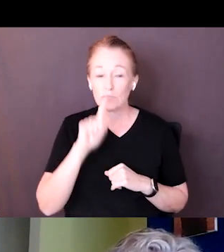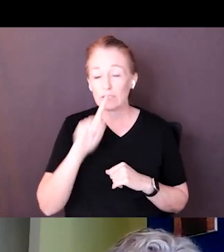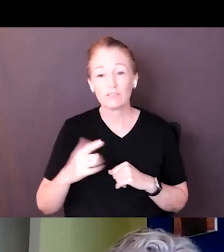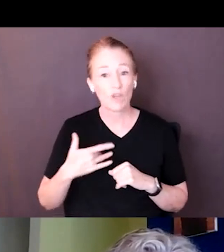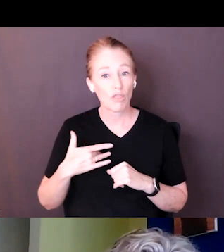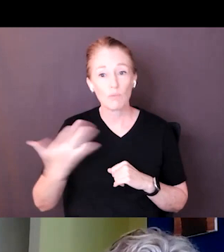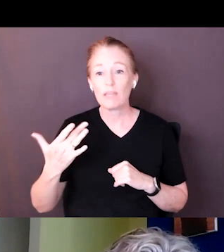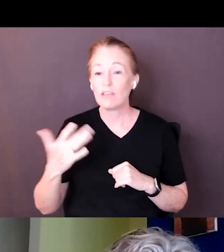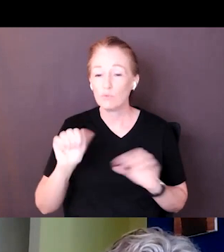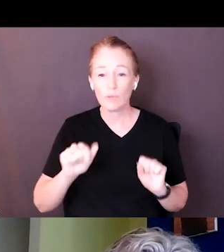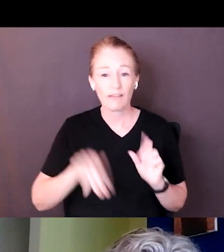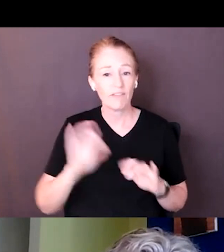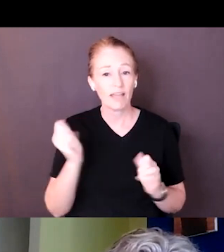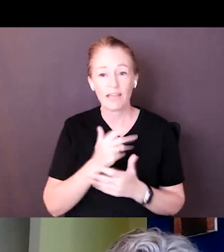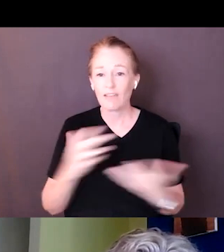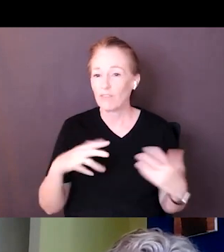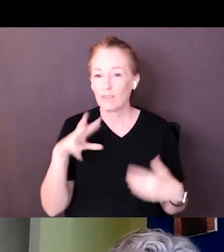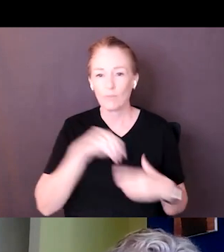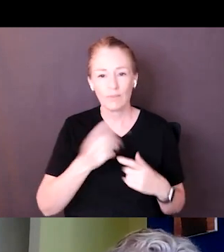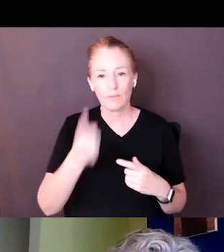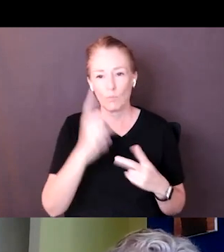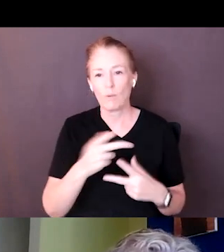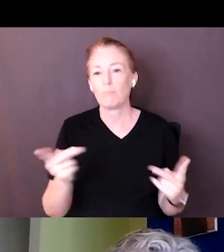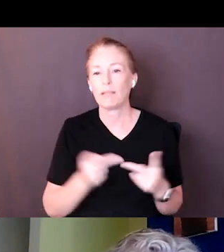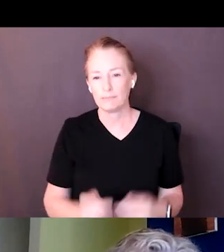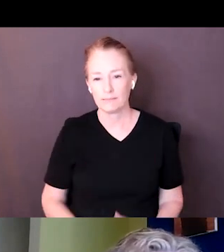found in one place. Next slide.